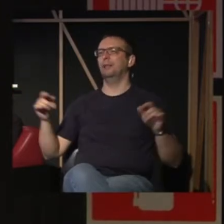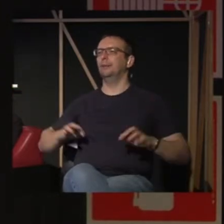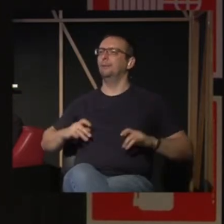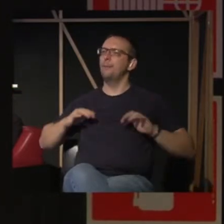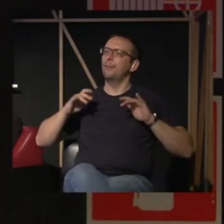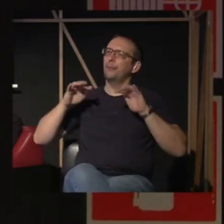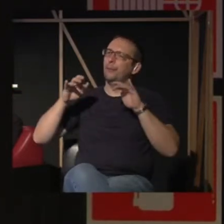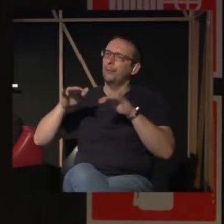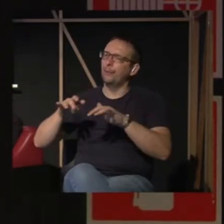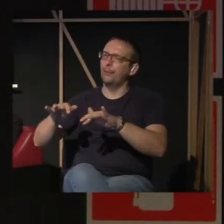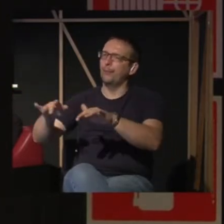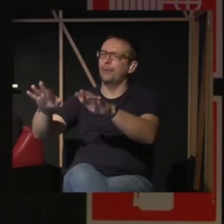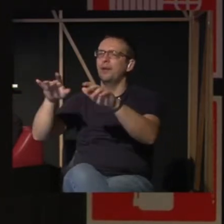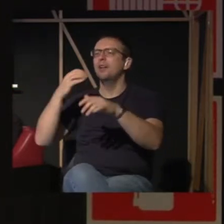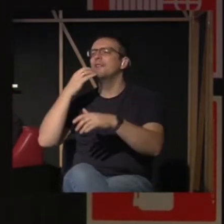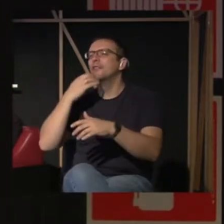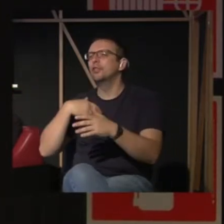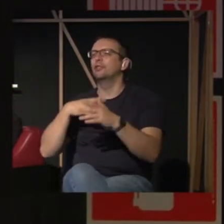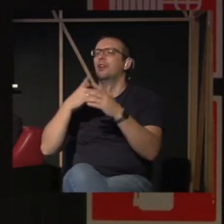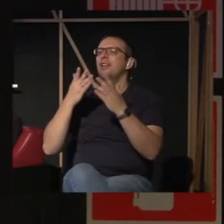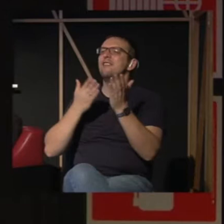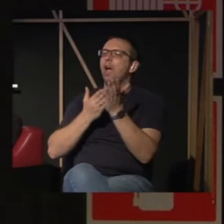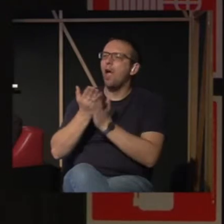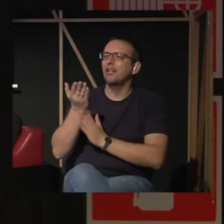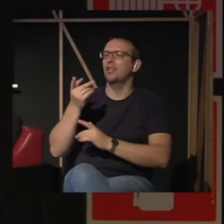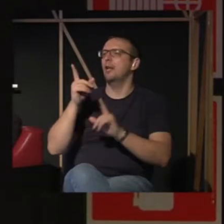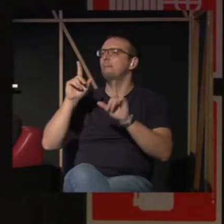were 17 staff members allocated to